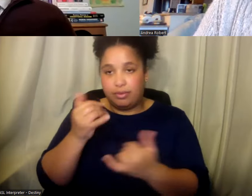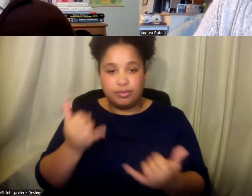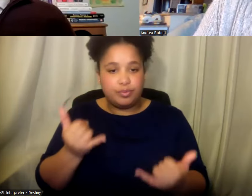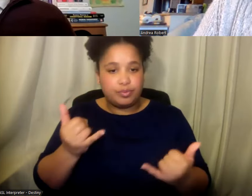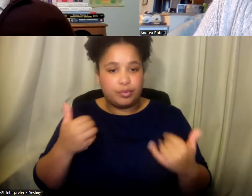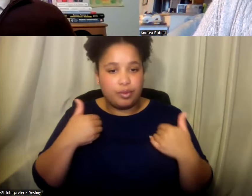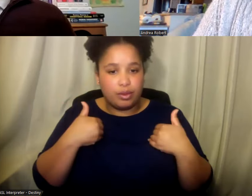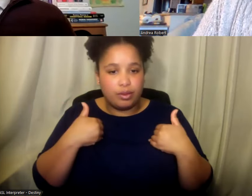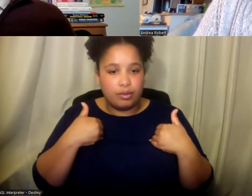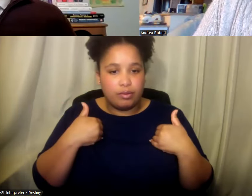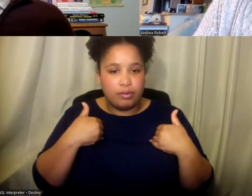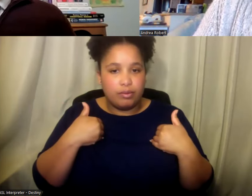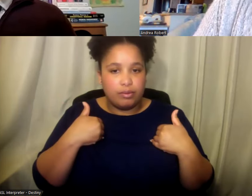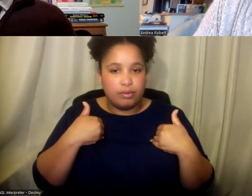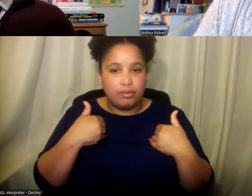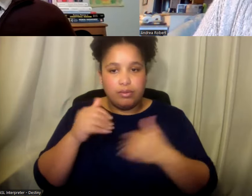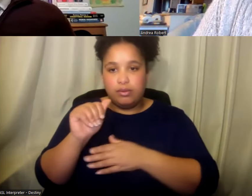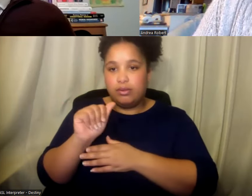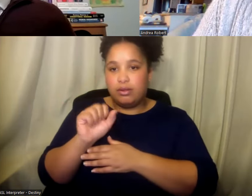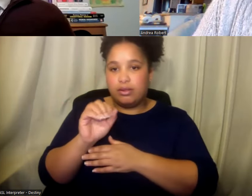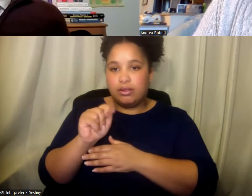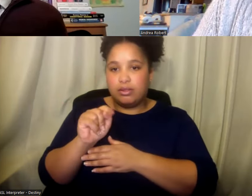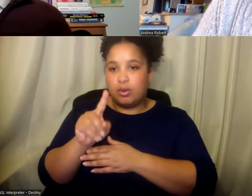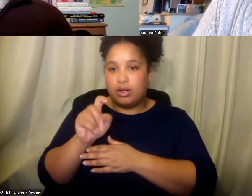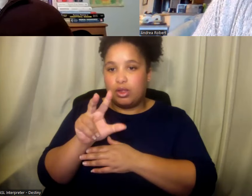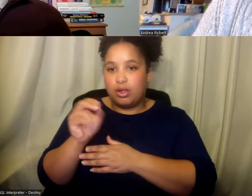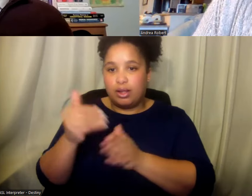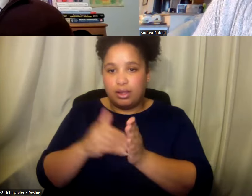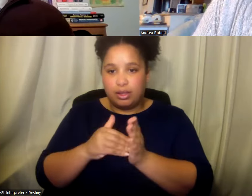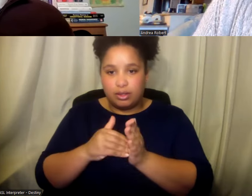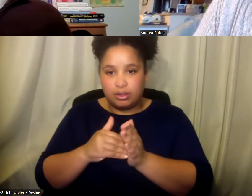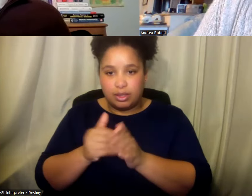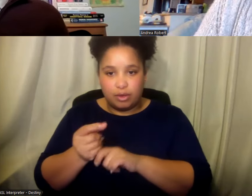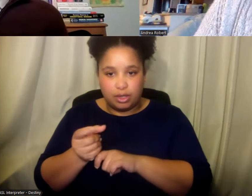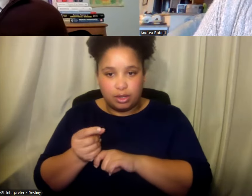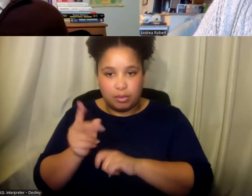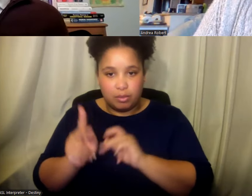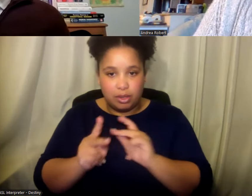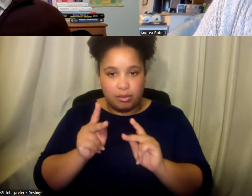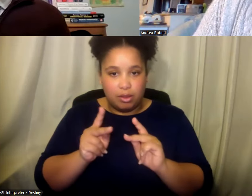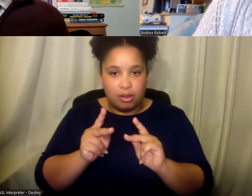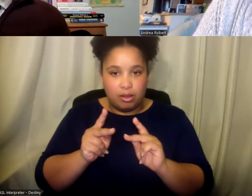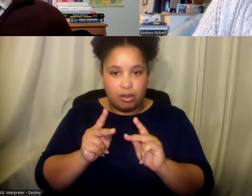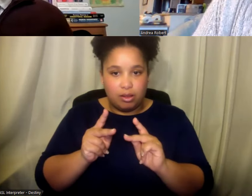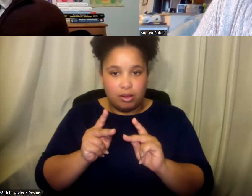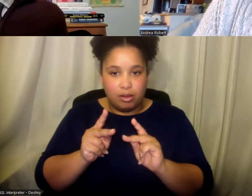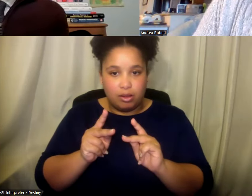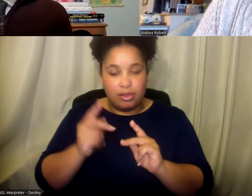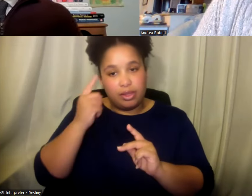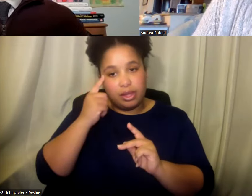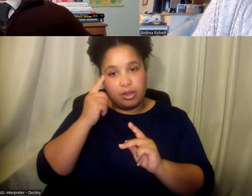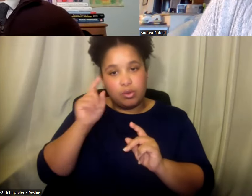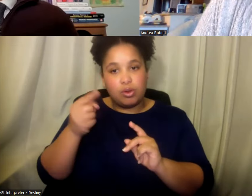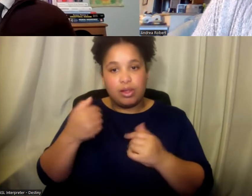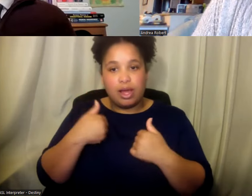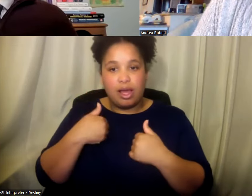the access of 130,000 a year. People are under the old impression that you can only